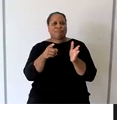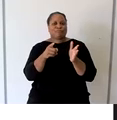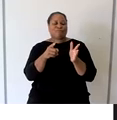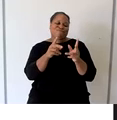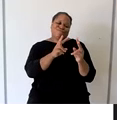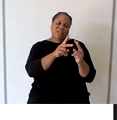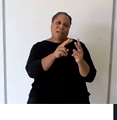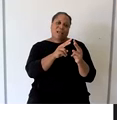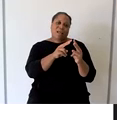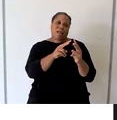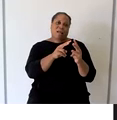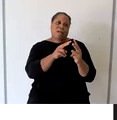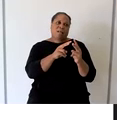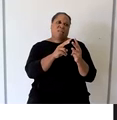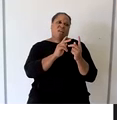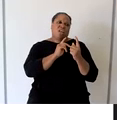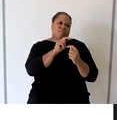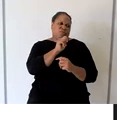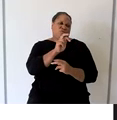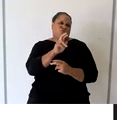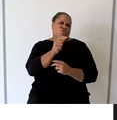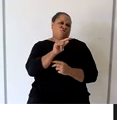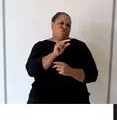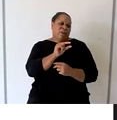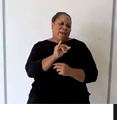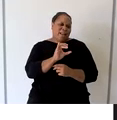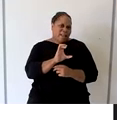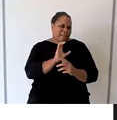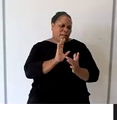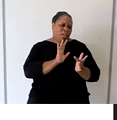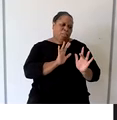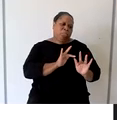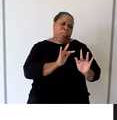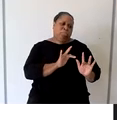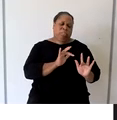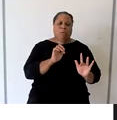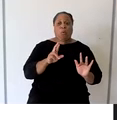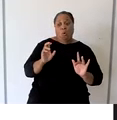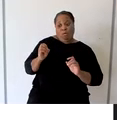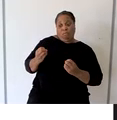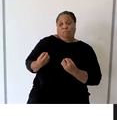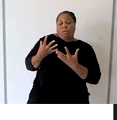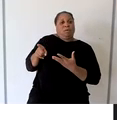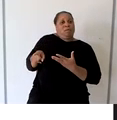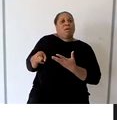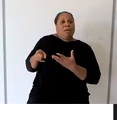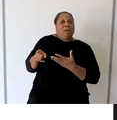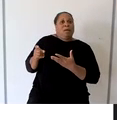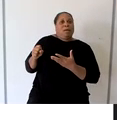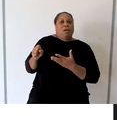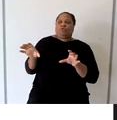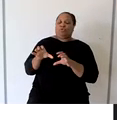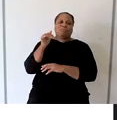as either tragic, where they need our pity, or they're seen as an inspiration for just doing kind of